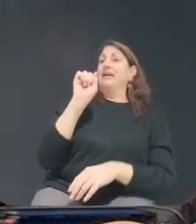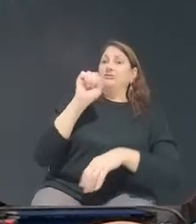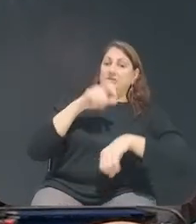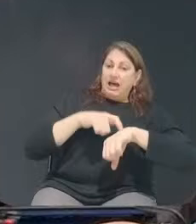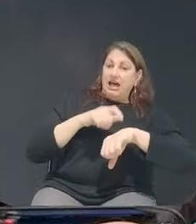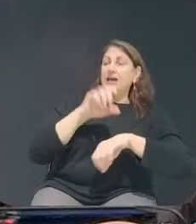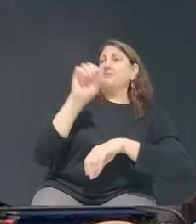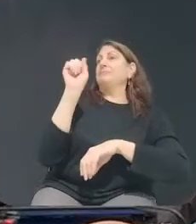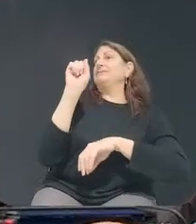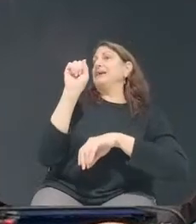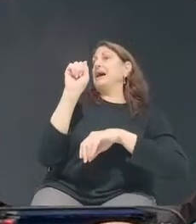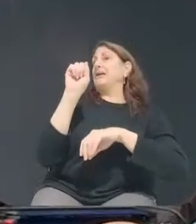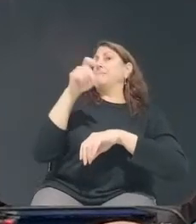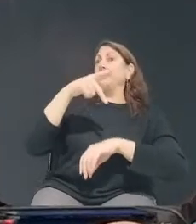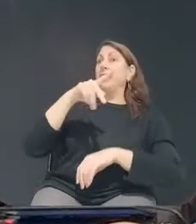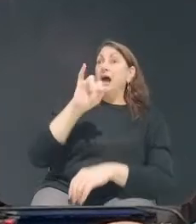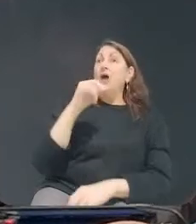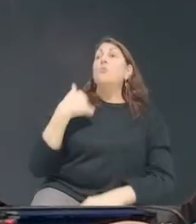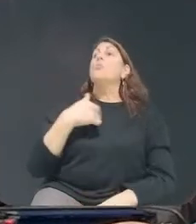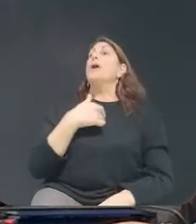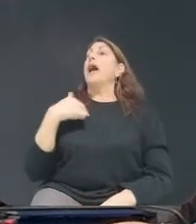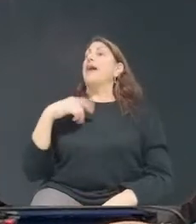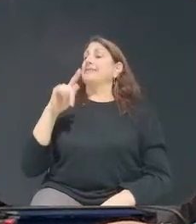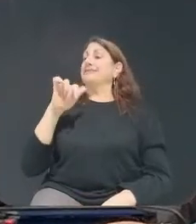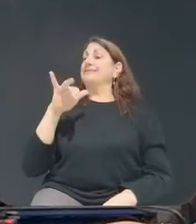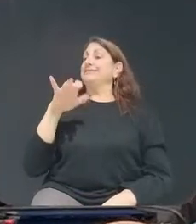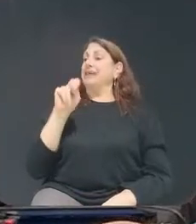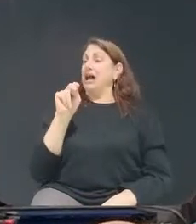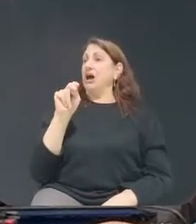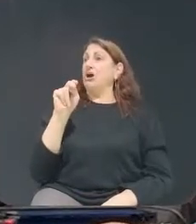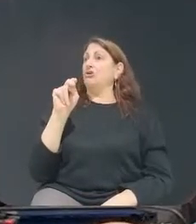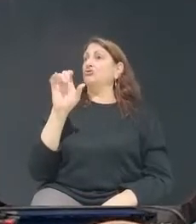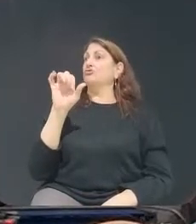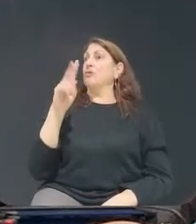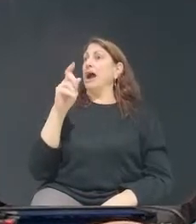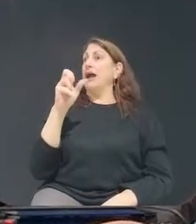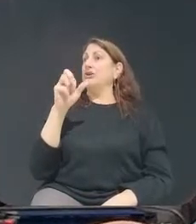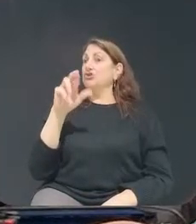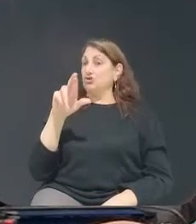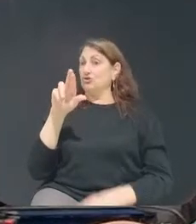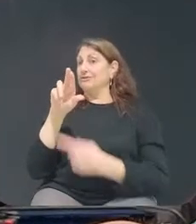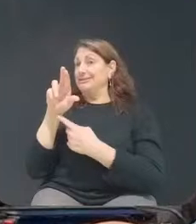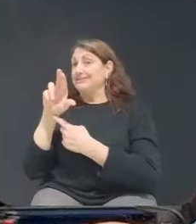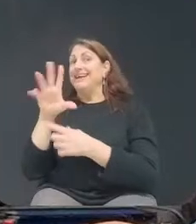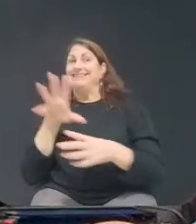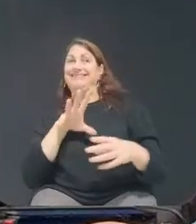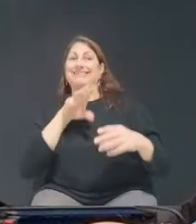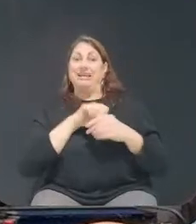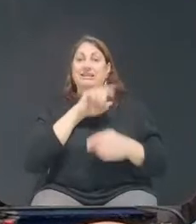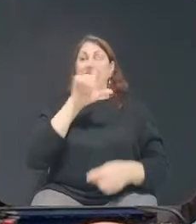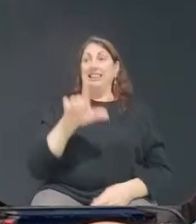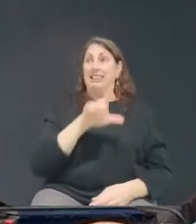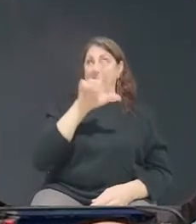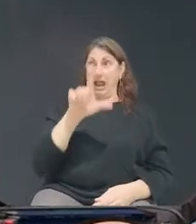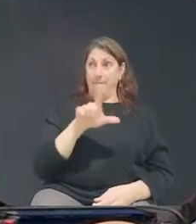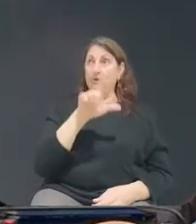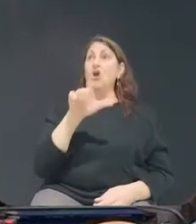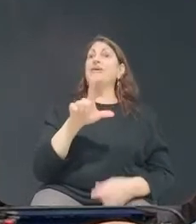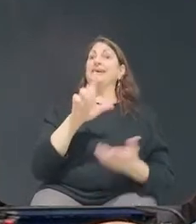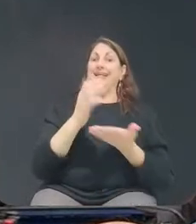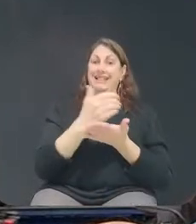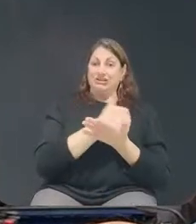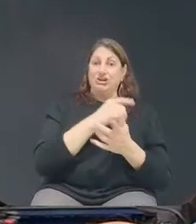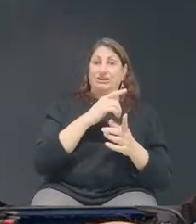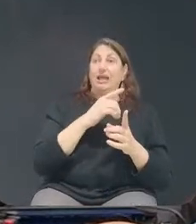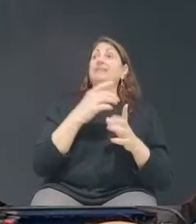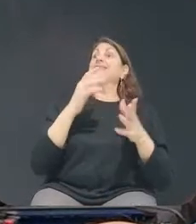Crier and the Argus and all of that are all in the library collections, most of them digitized but not very well indexed, and